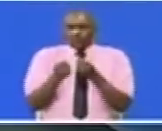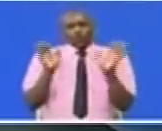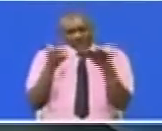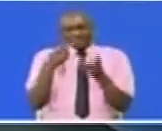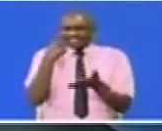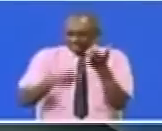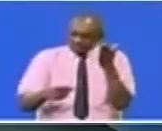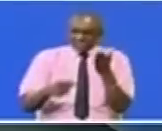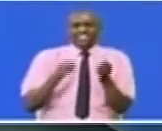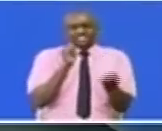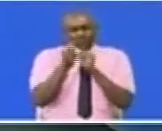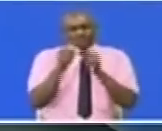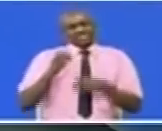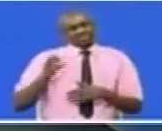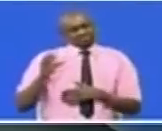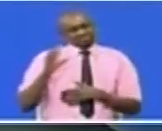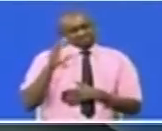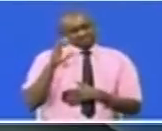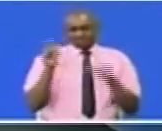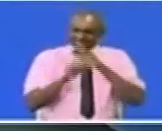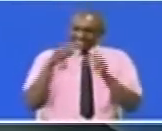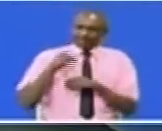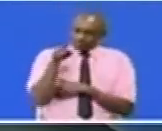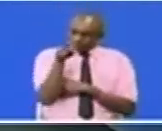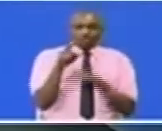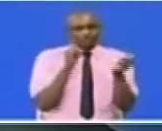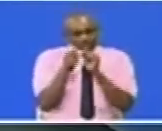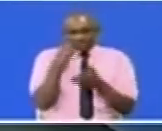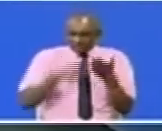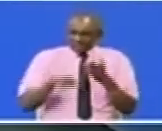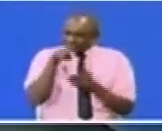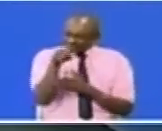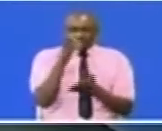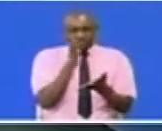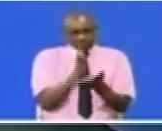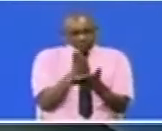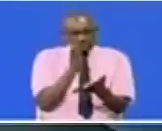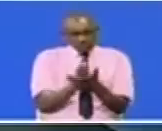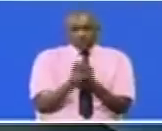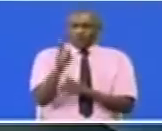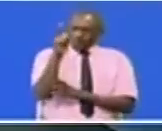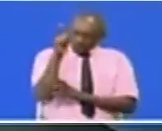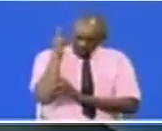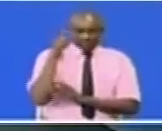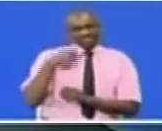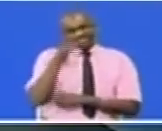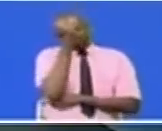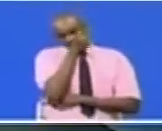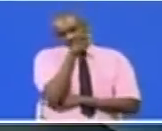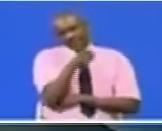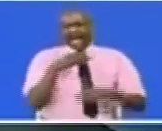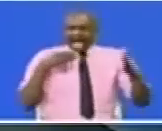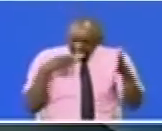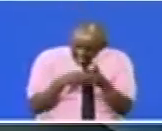Sports Cabinet Secretary Dr. Hassan Wario of overlooking the legislative procedures while constituting an